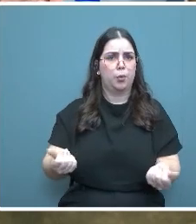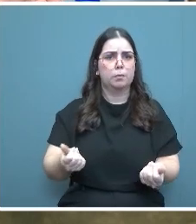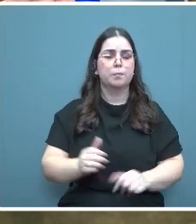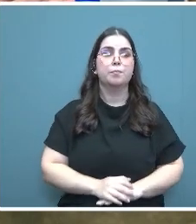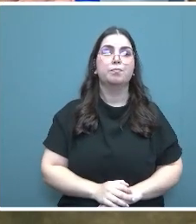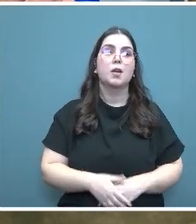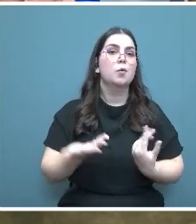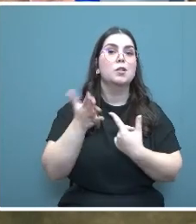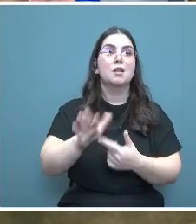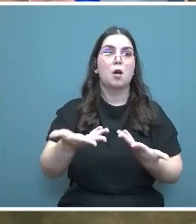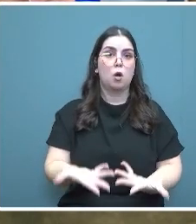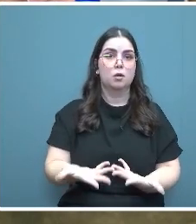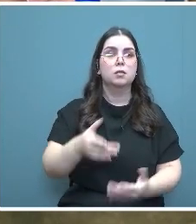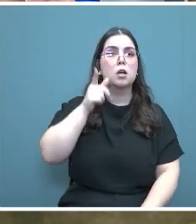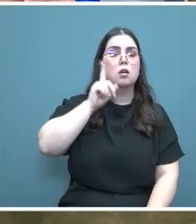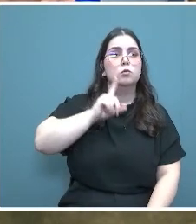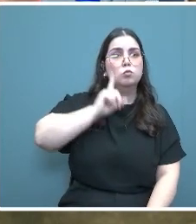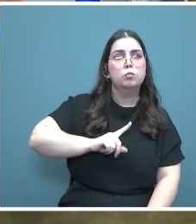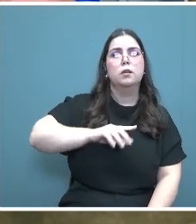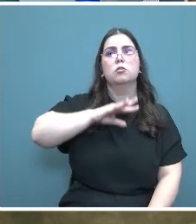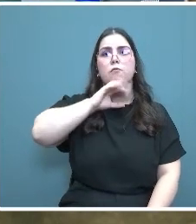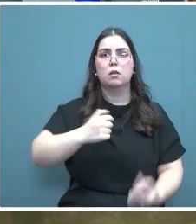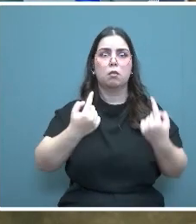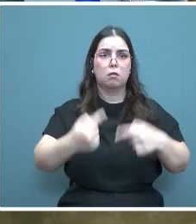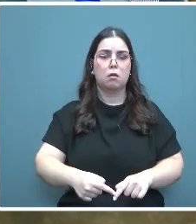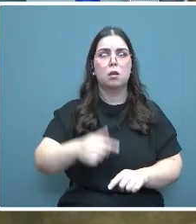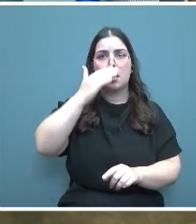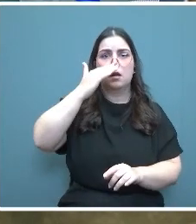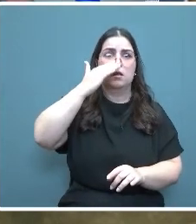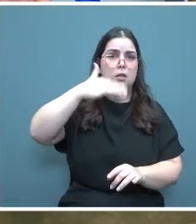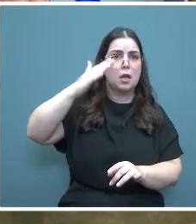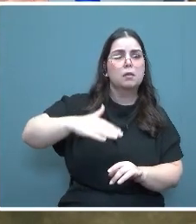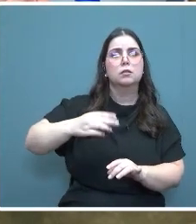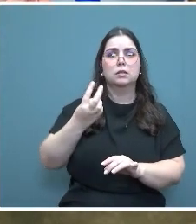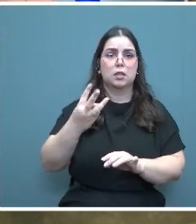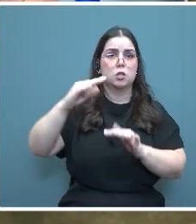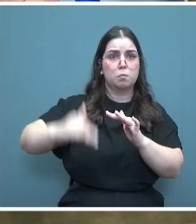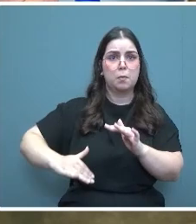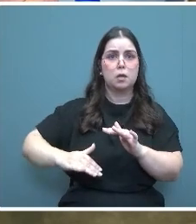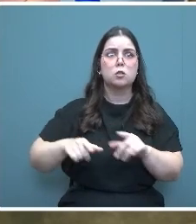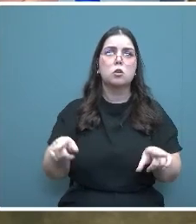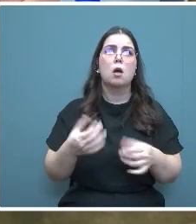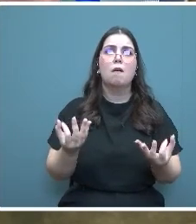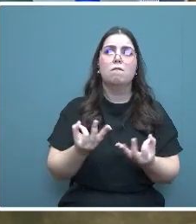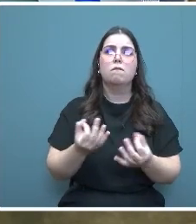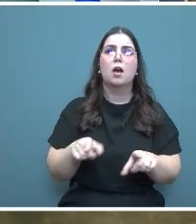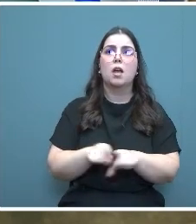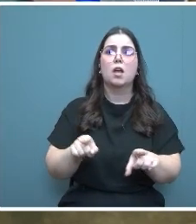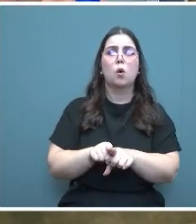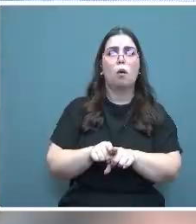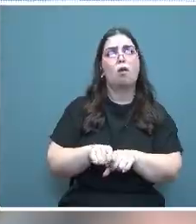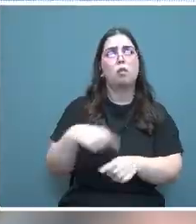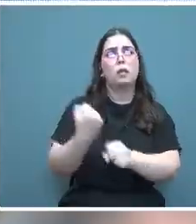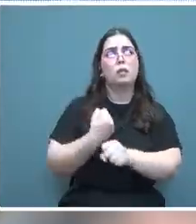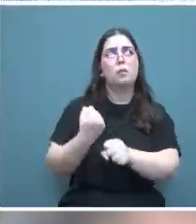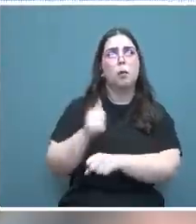today, women that have children under 3 years old are not able to go on business trip. So it's something